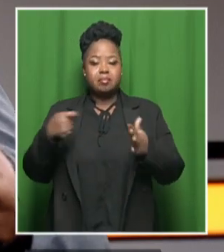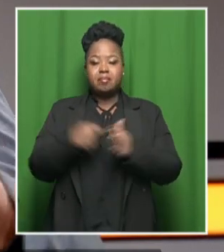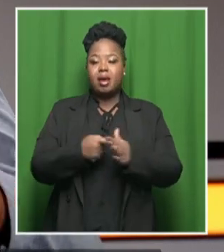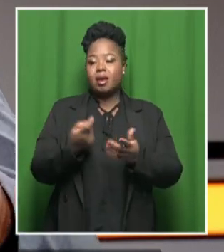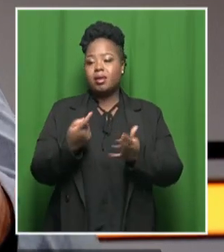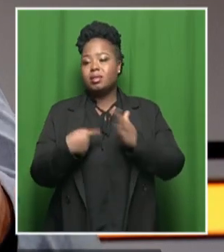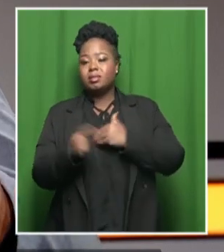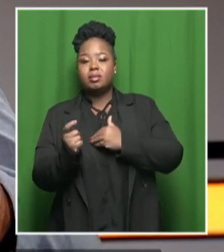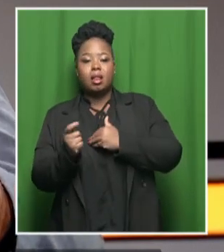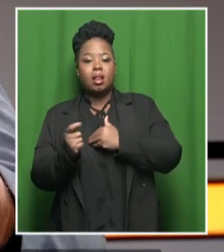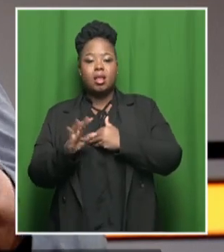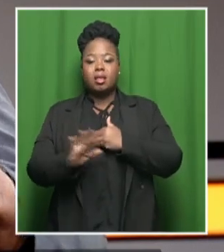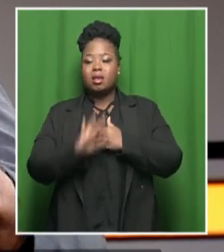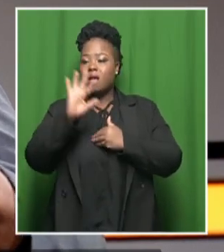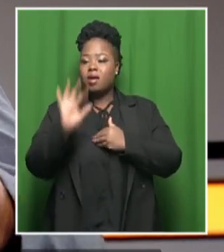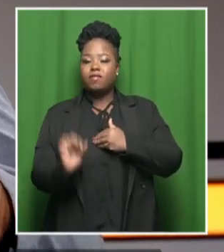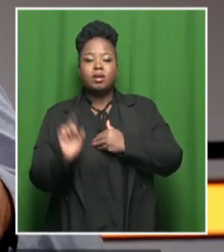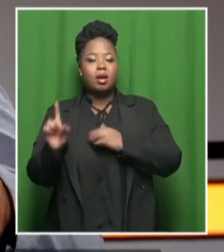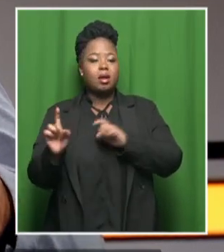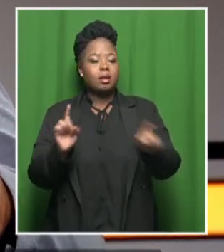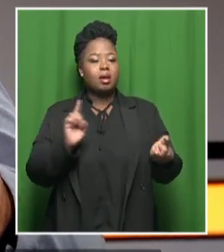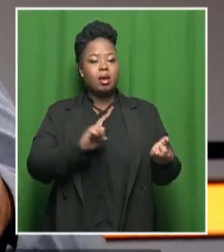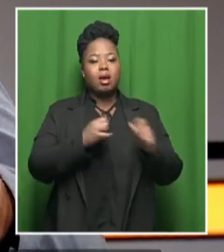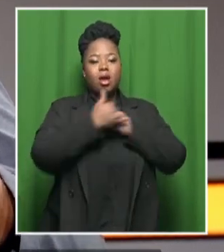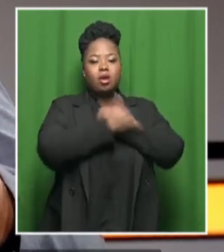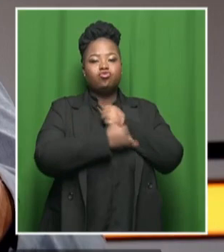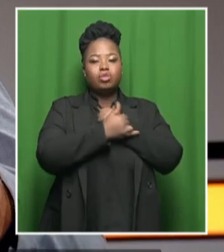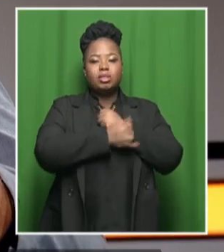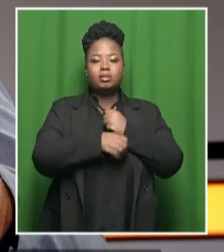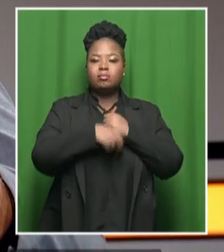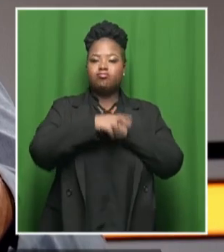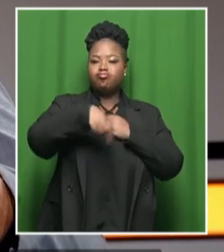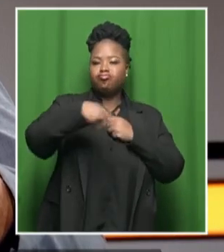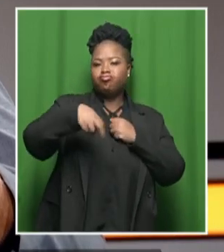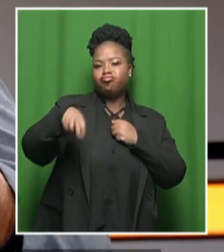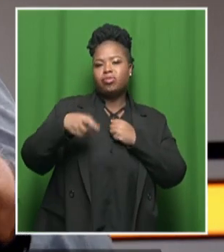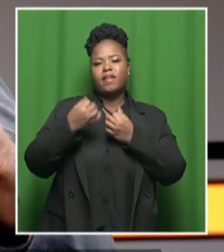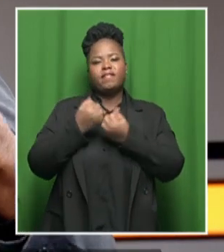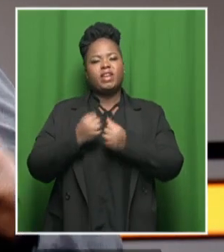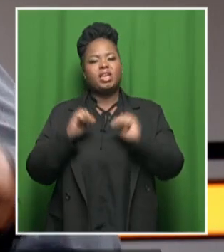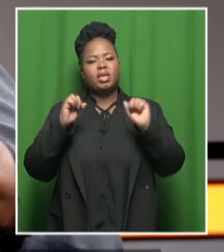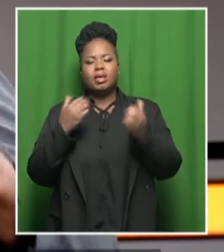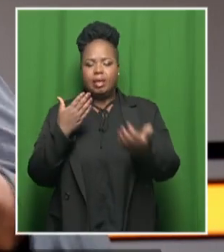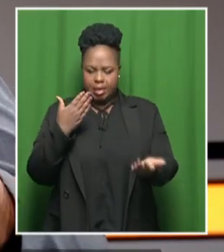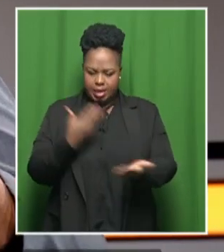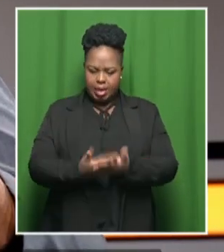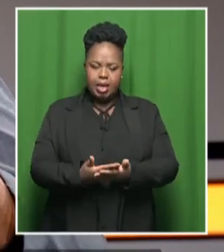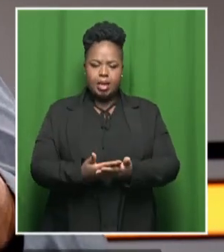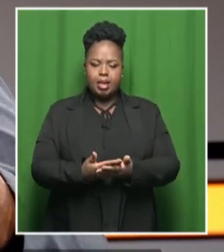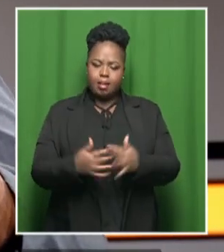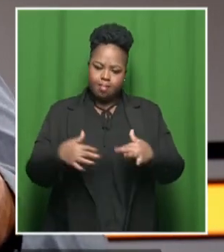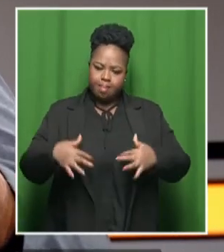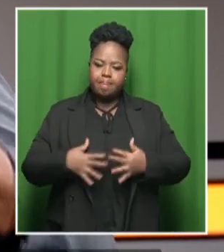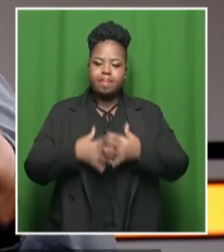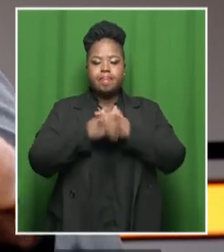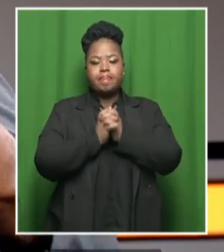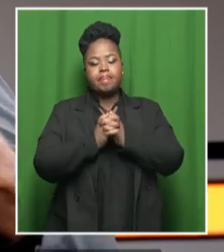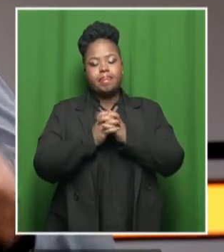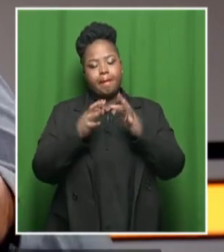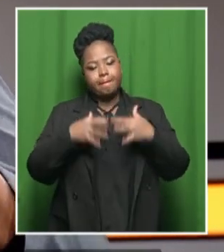business people to go around Africa, to be able to come together, to